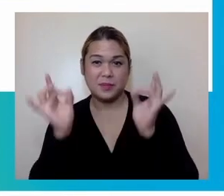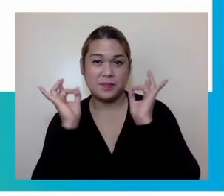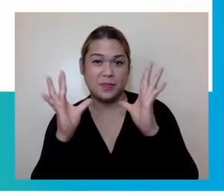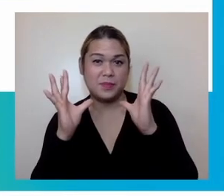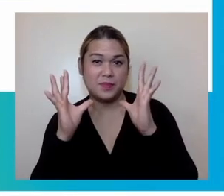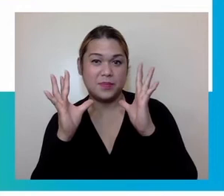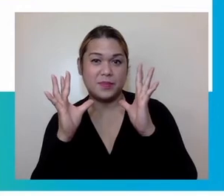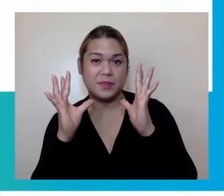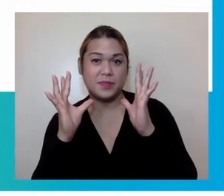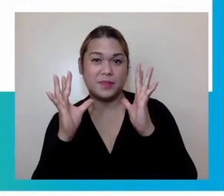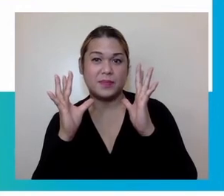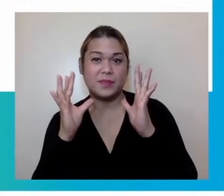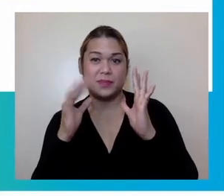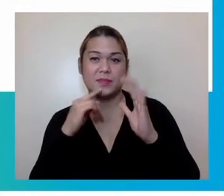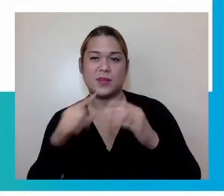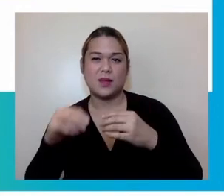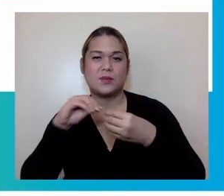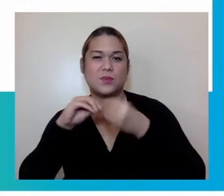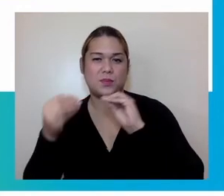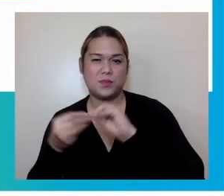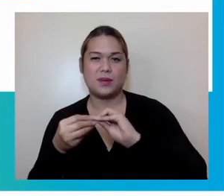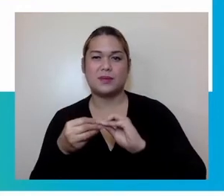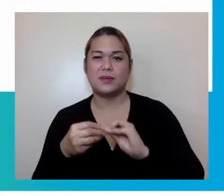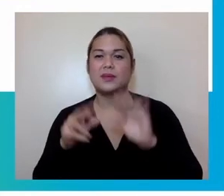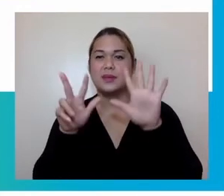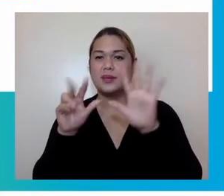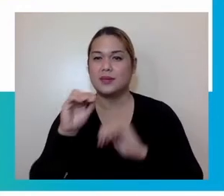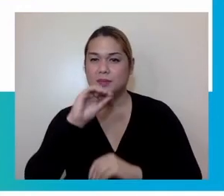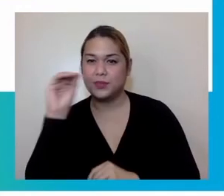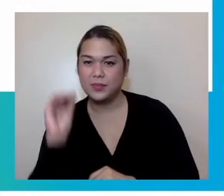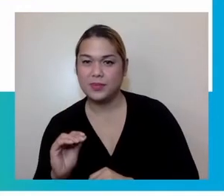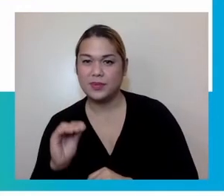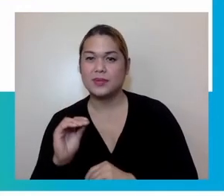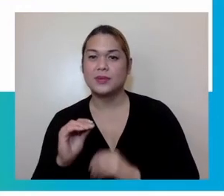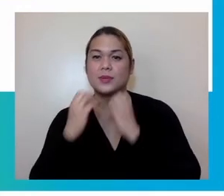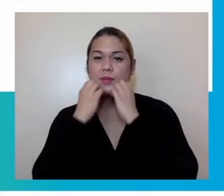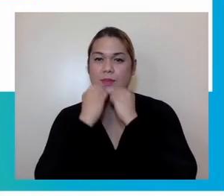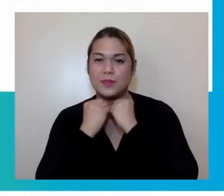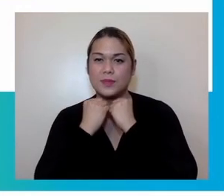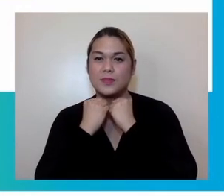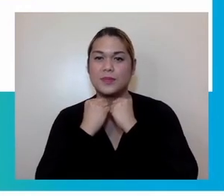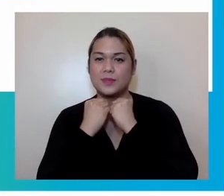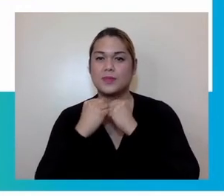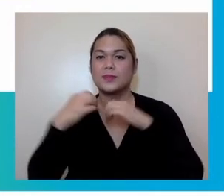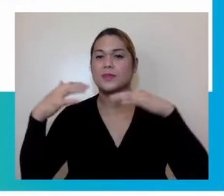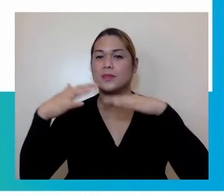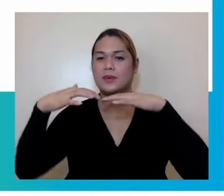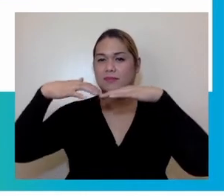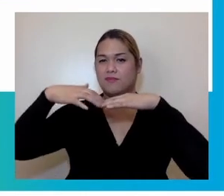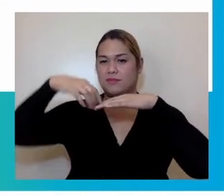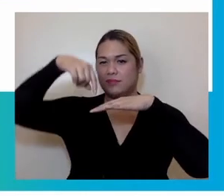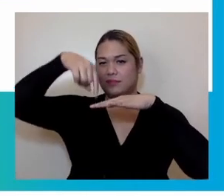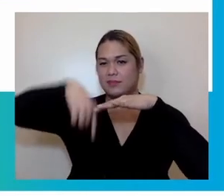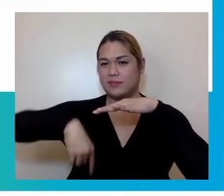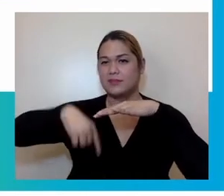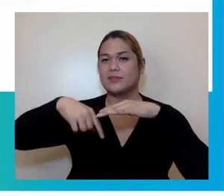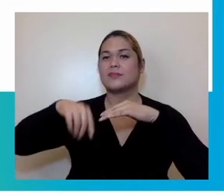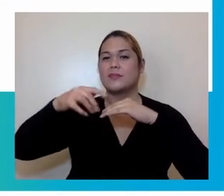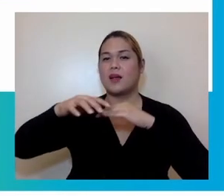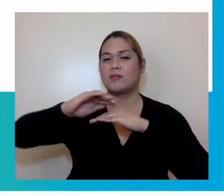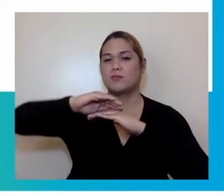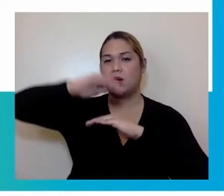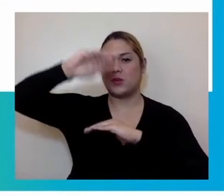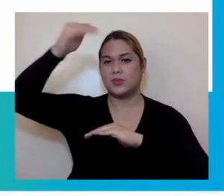the Indonesian's reserve of geothermal is in the mountainous protected areas, which